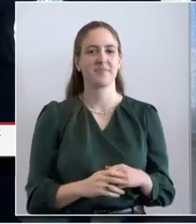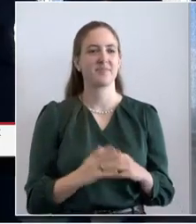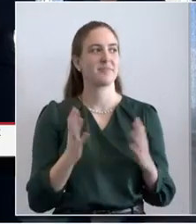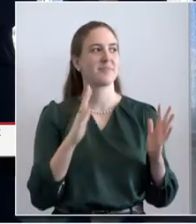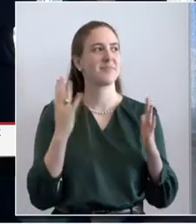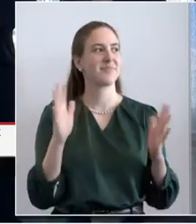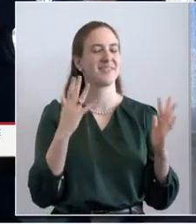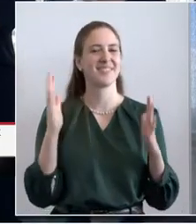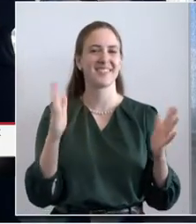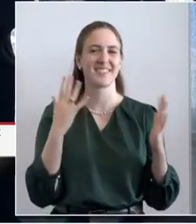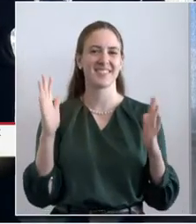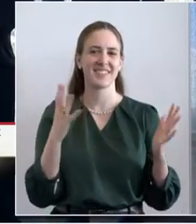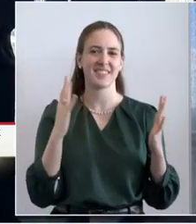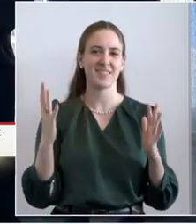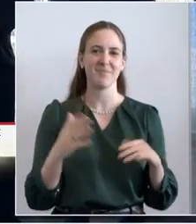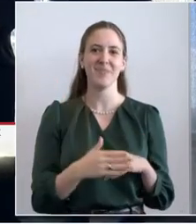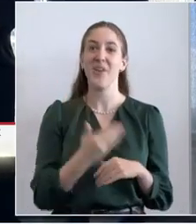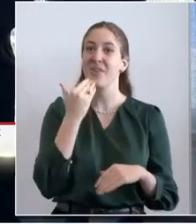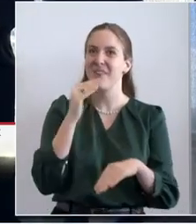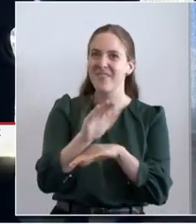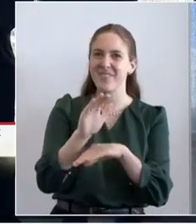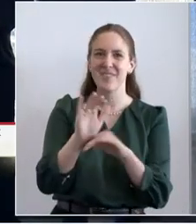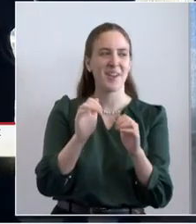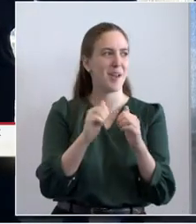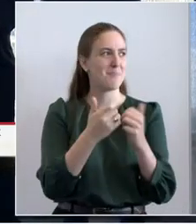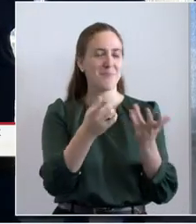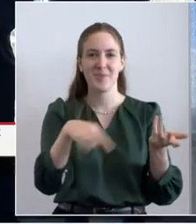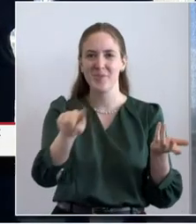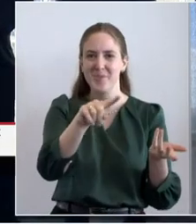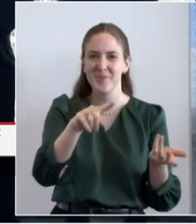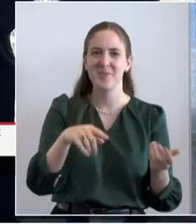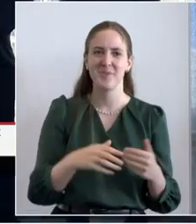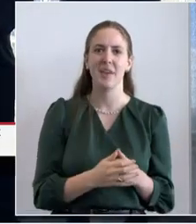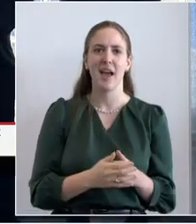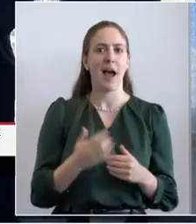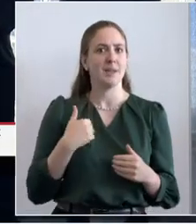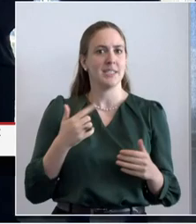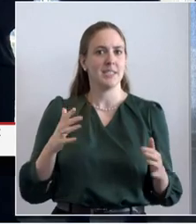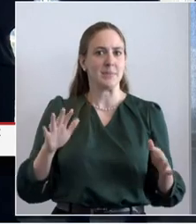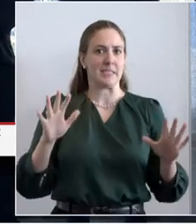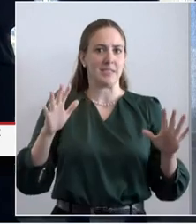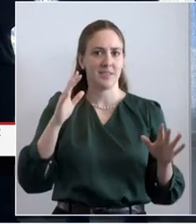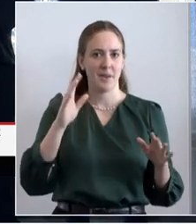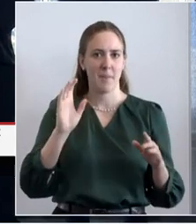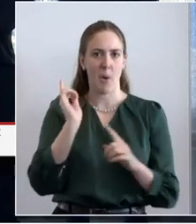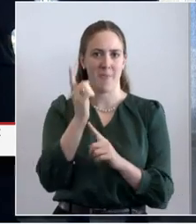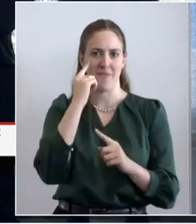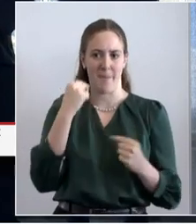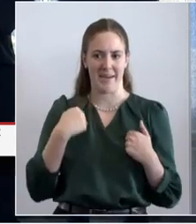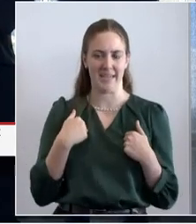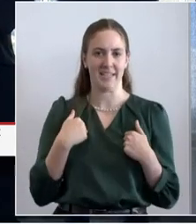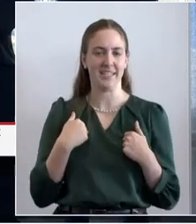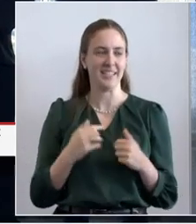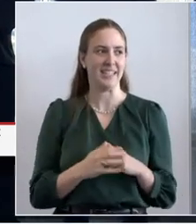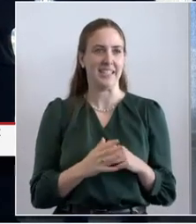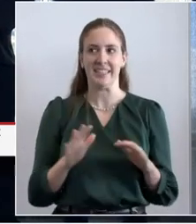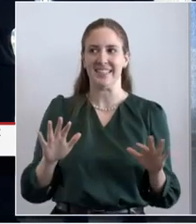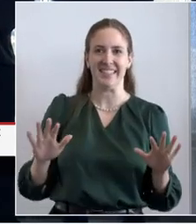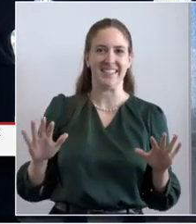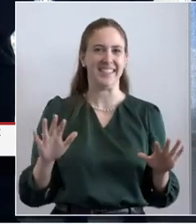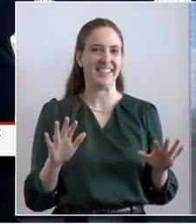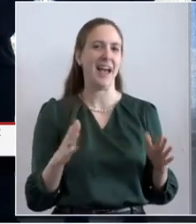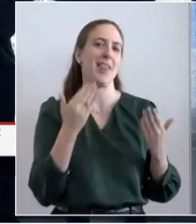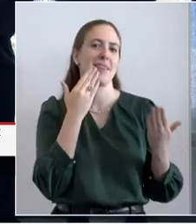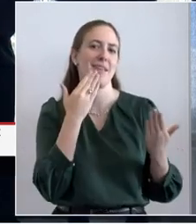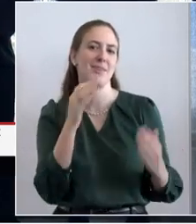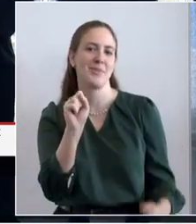Thanks, everyone. Good afternoon. How y'all doing today? This is a very nervous moment for sure. I'm not gonna lie. Thank you, Steve. Thank you,